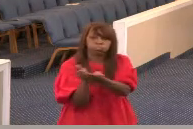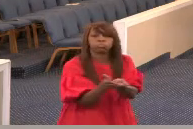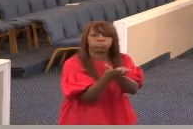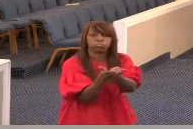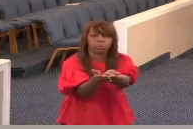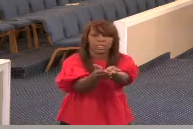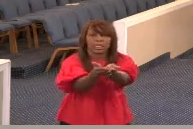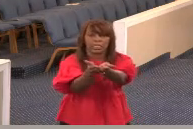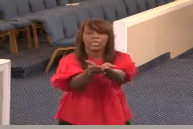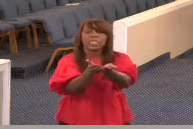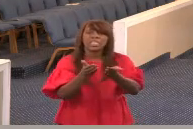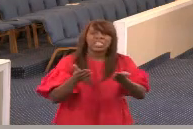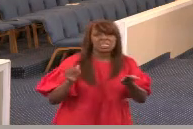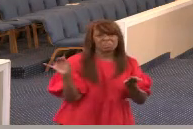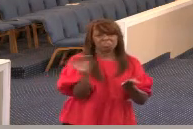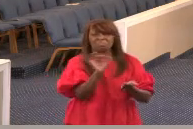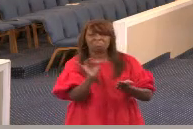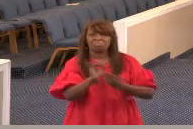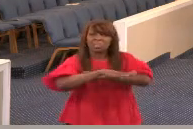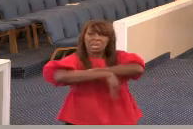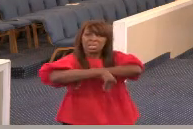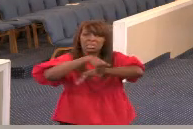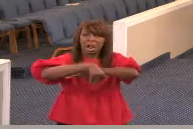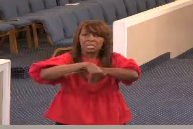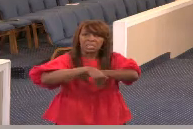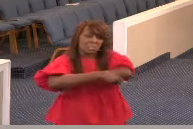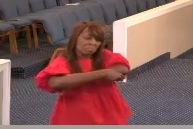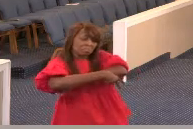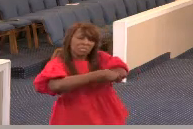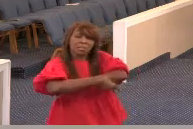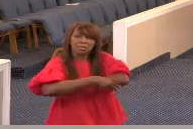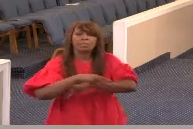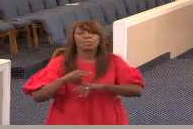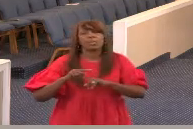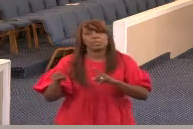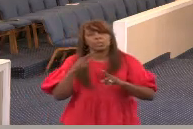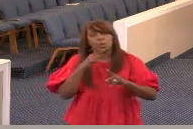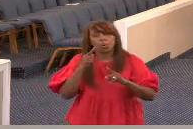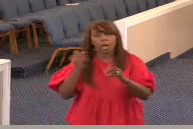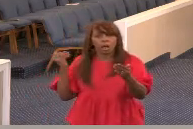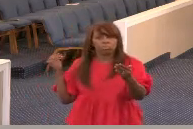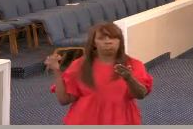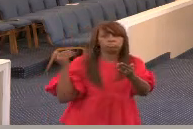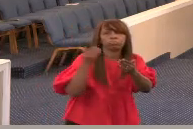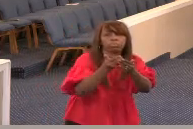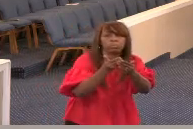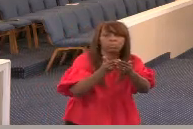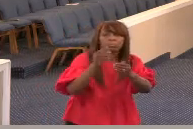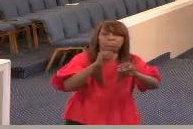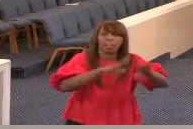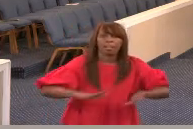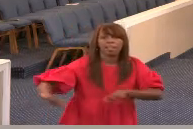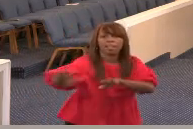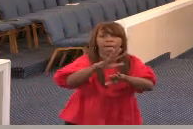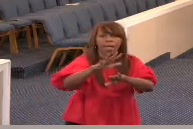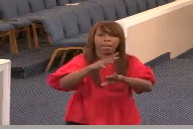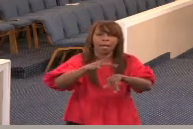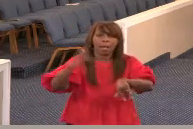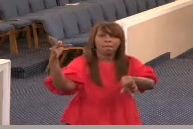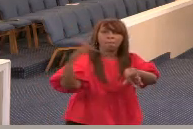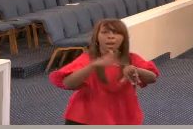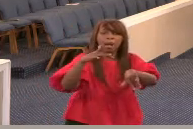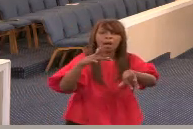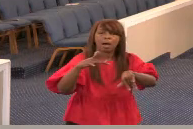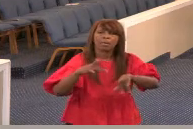Adria, about midnight the shipmen deemed that they drew near to some country. They